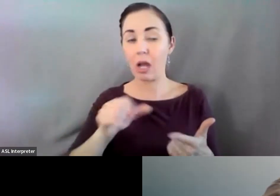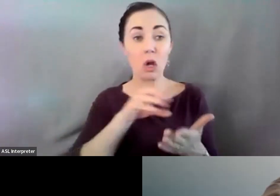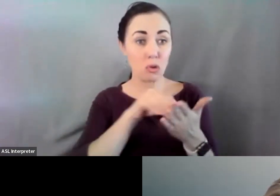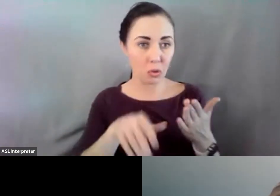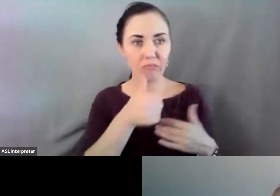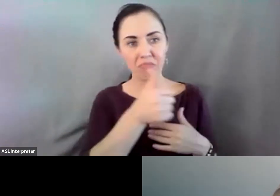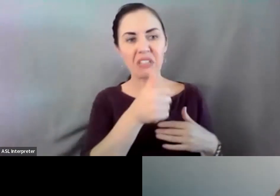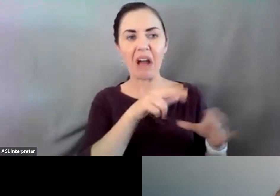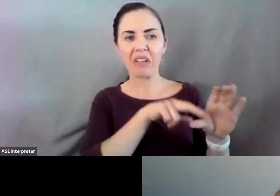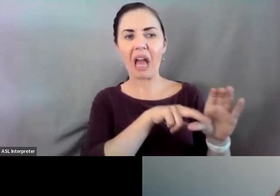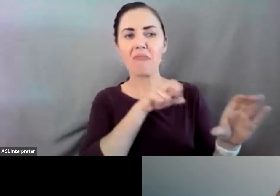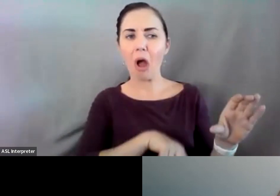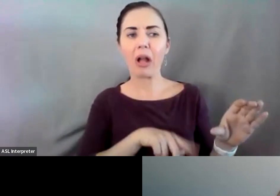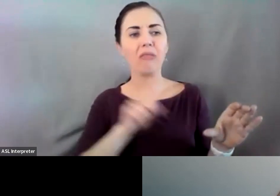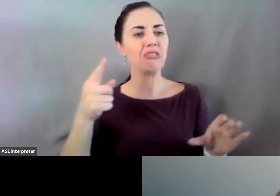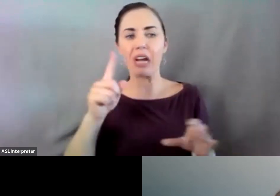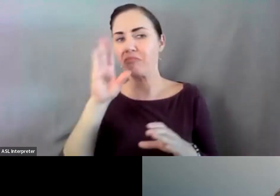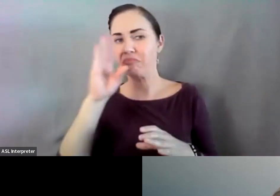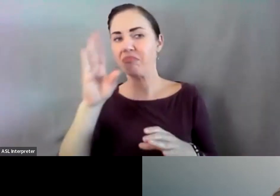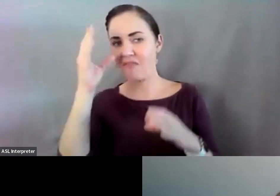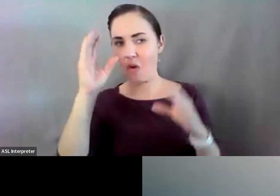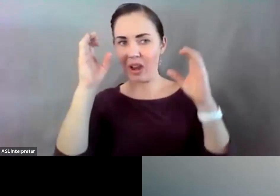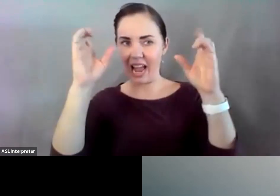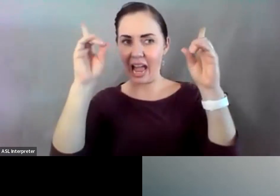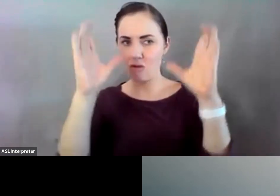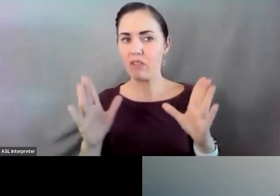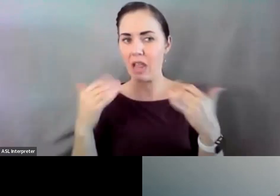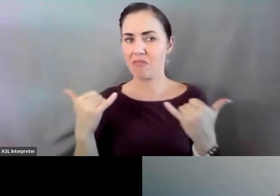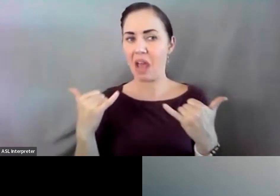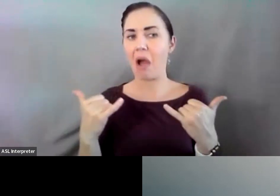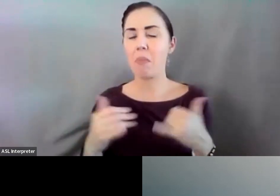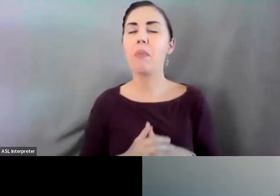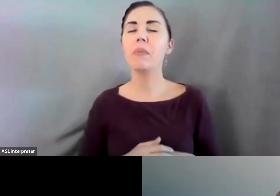you could log off, this is just directly to the educators.